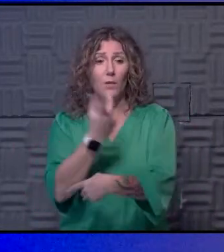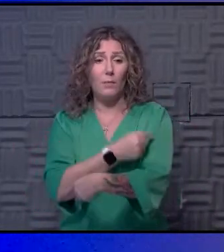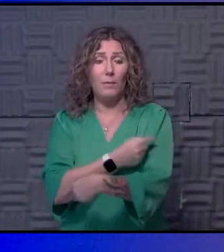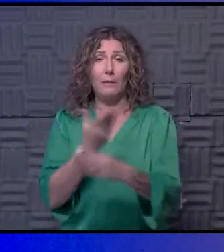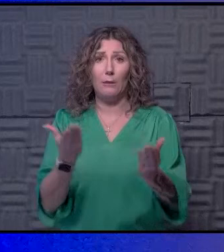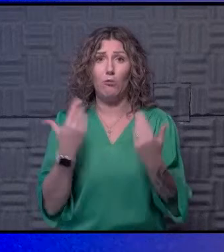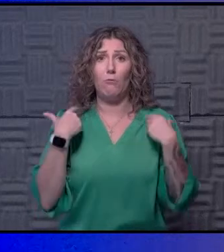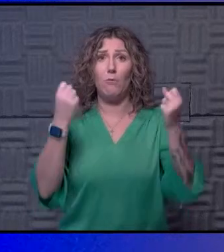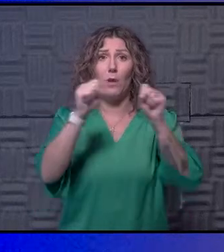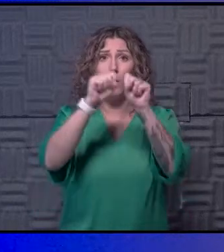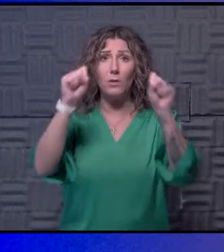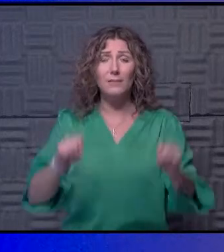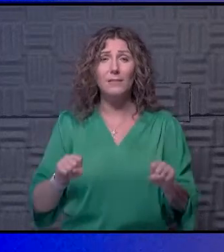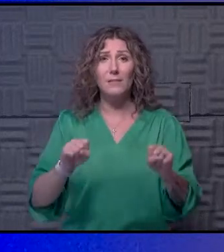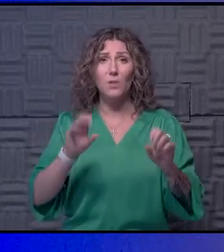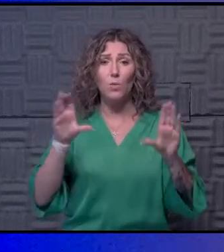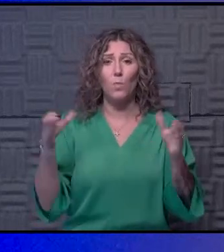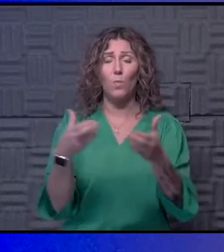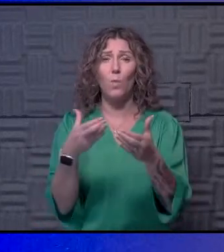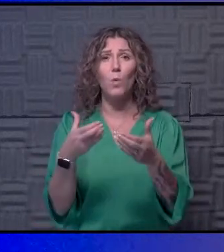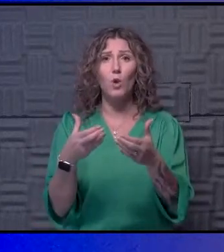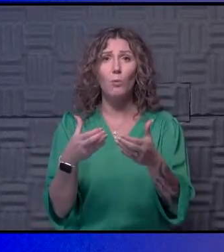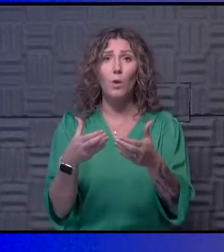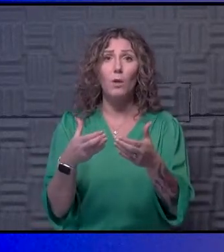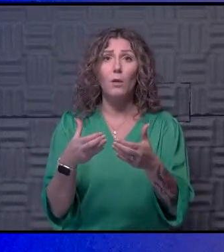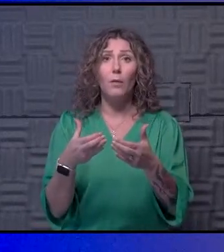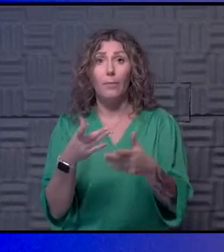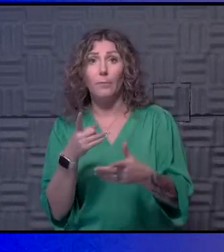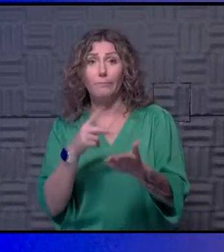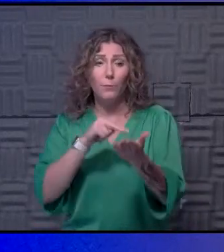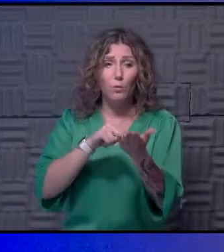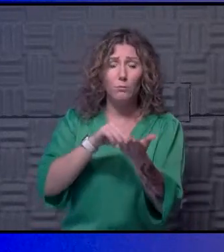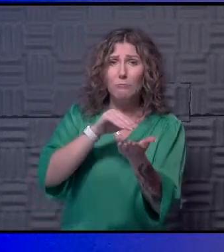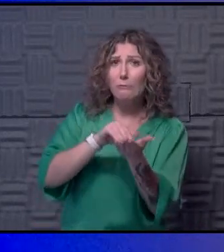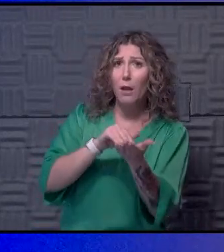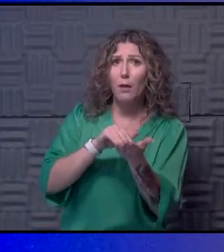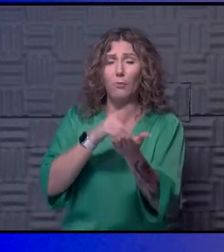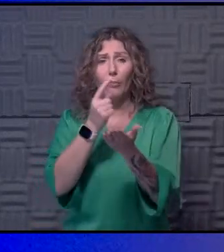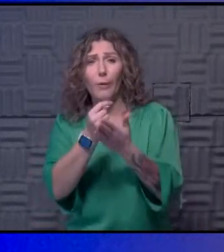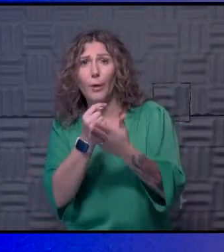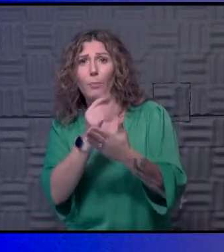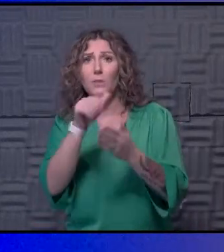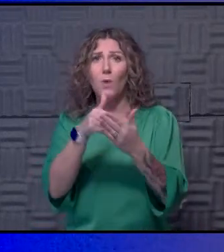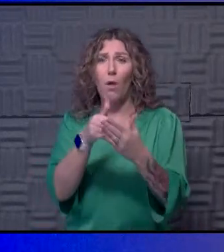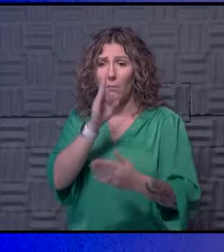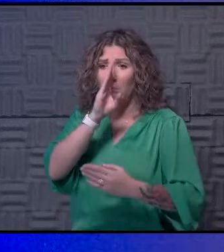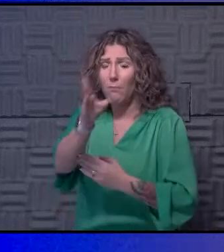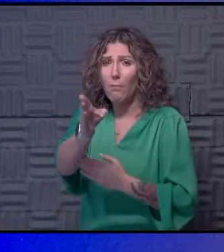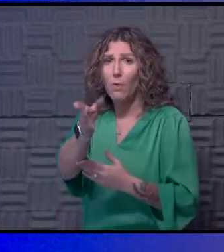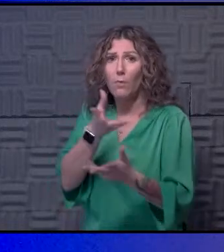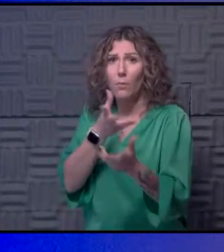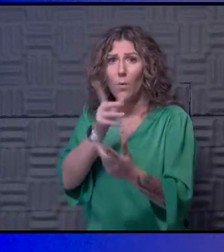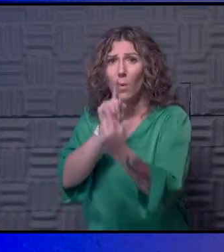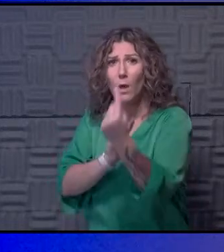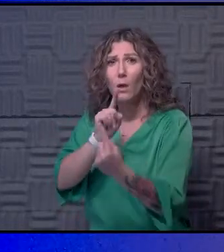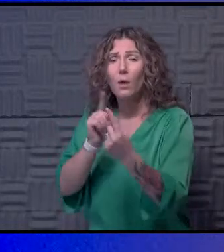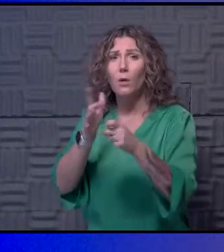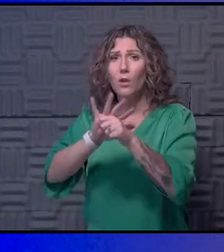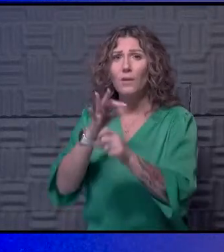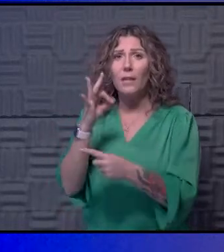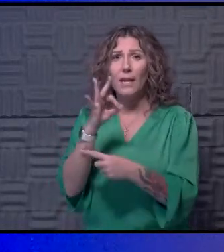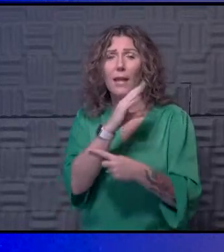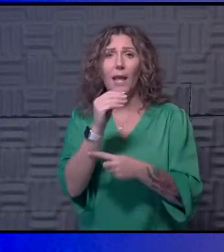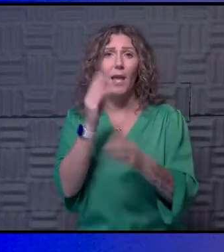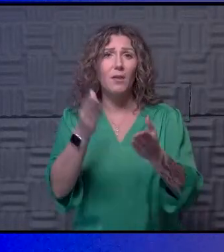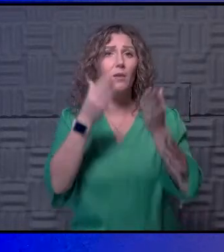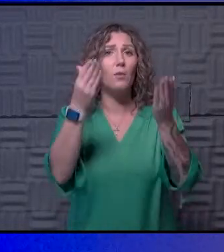to our Tier 1, our frontline workers, based on our stratifications and the recommendations from the CDC